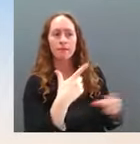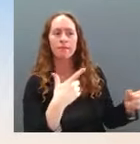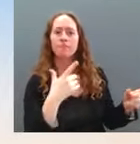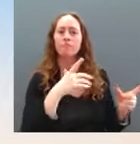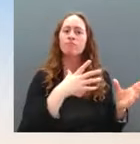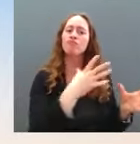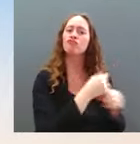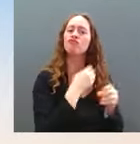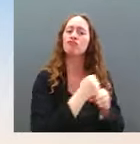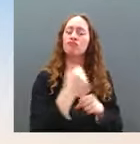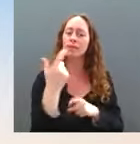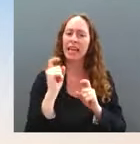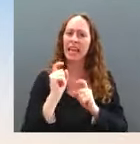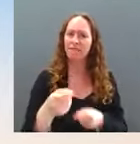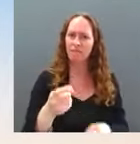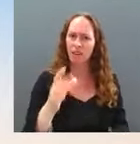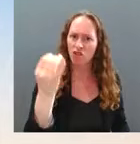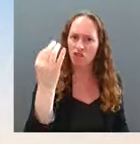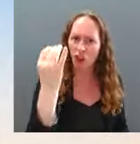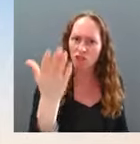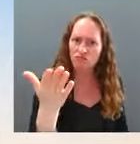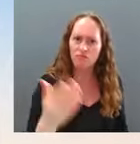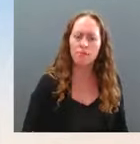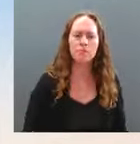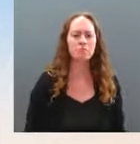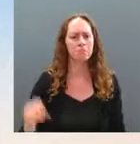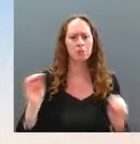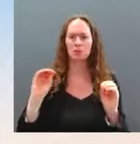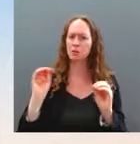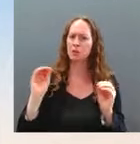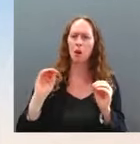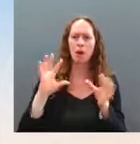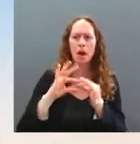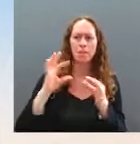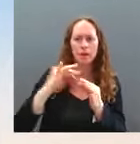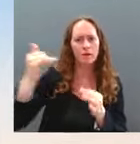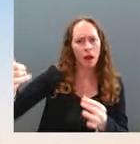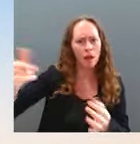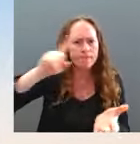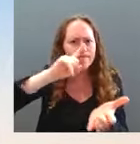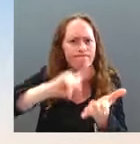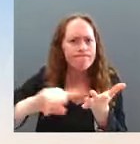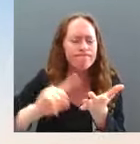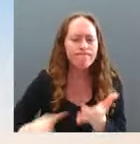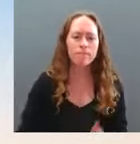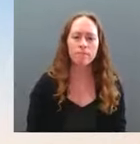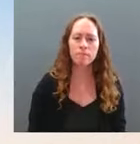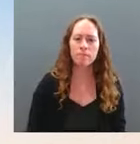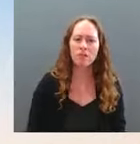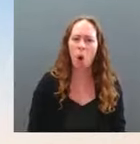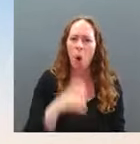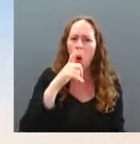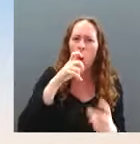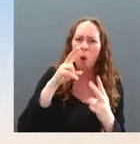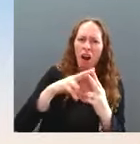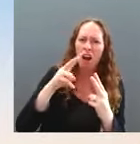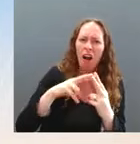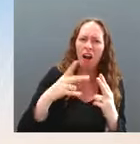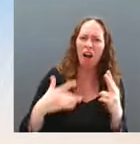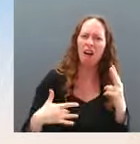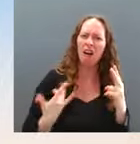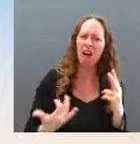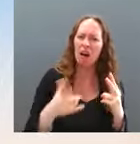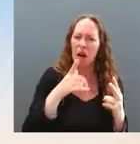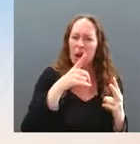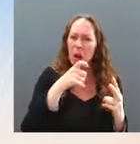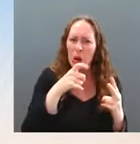and others investigating. So just, do you have any further guidance on what these two men were after or who they may have been working it's with? It's being investigated, and I would point you to the proper agencies